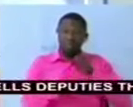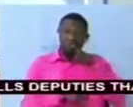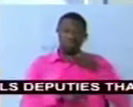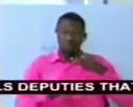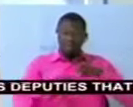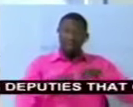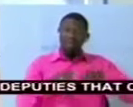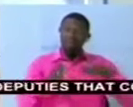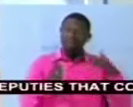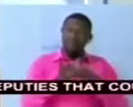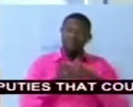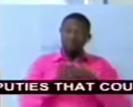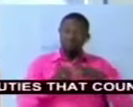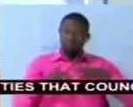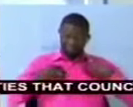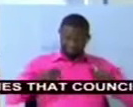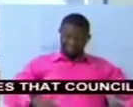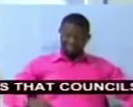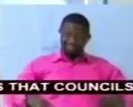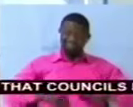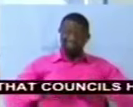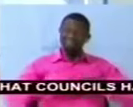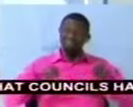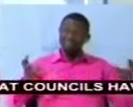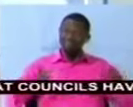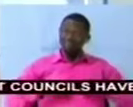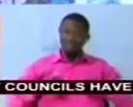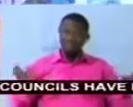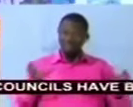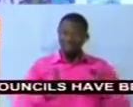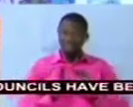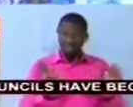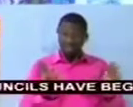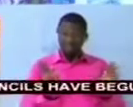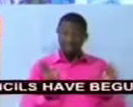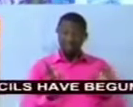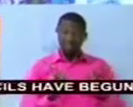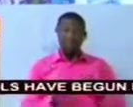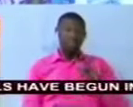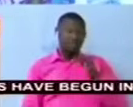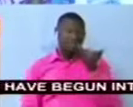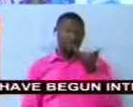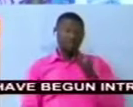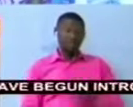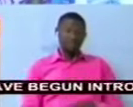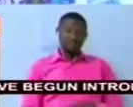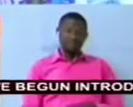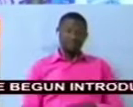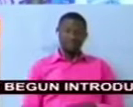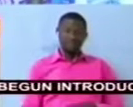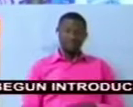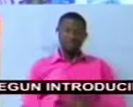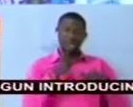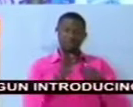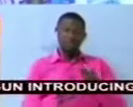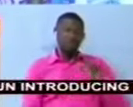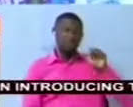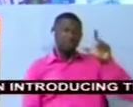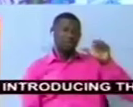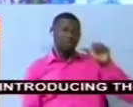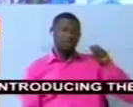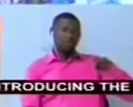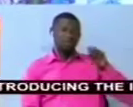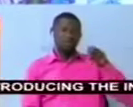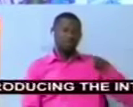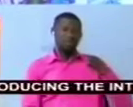tam bokkana ci ñi la doon forcer pour nga summé ko bes. Wow. Yes. How about Lamine Dabo? Naka Lamine Dabo?